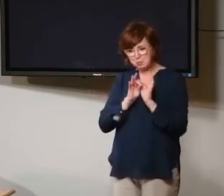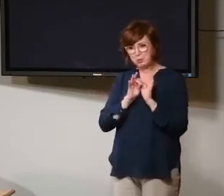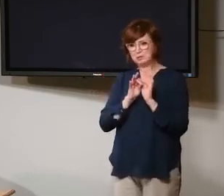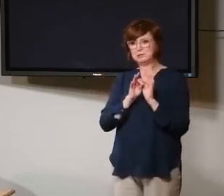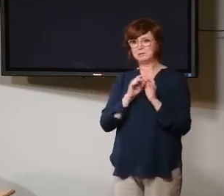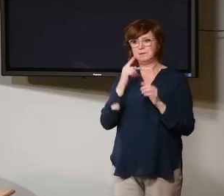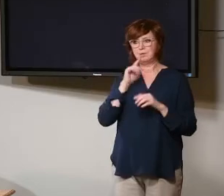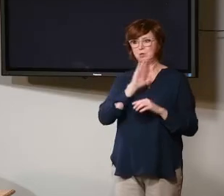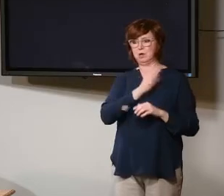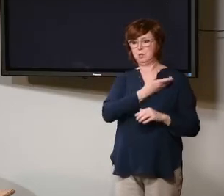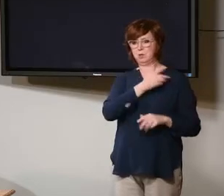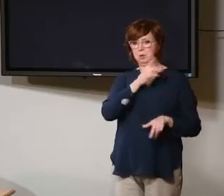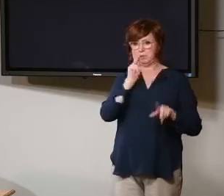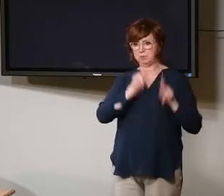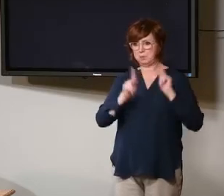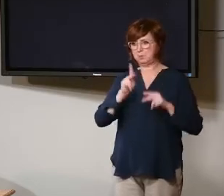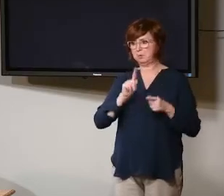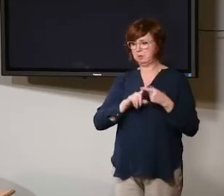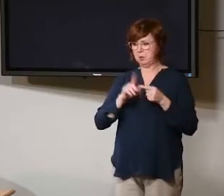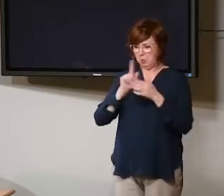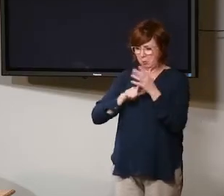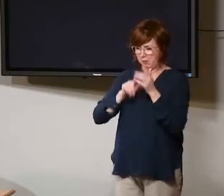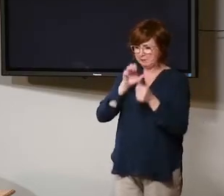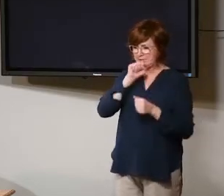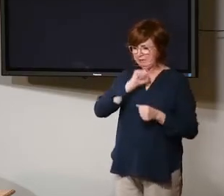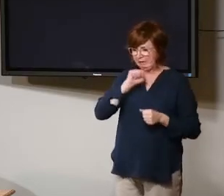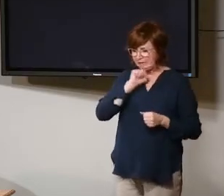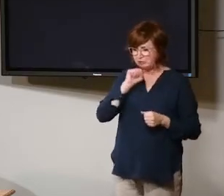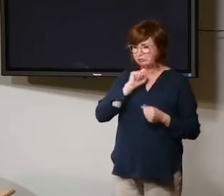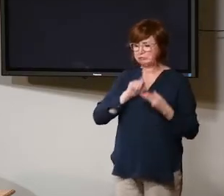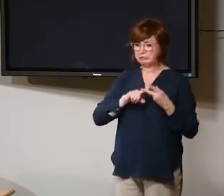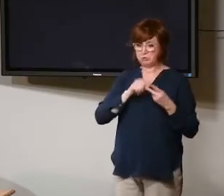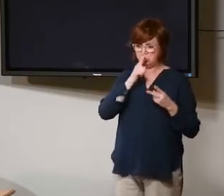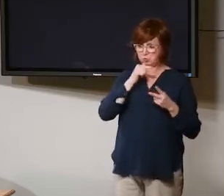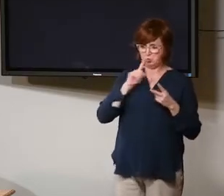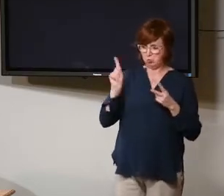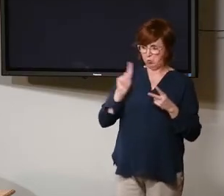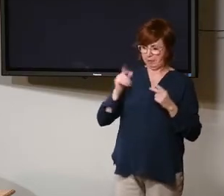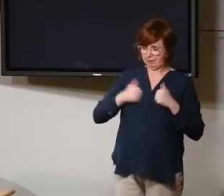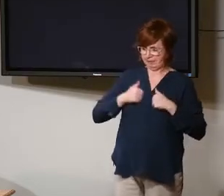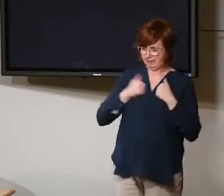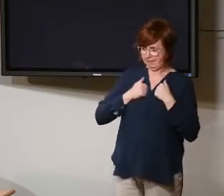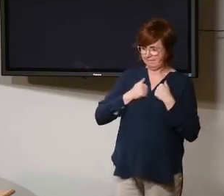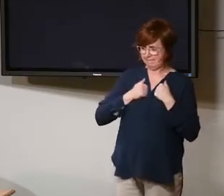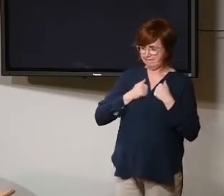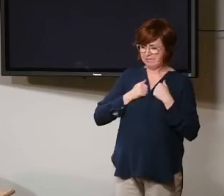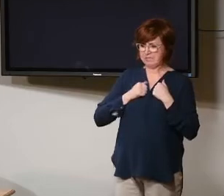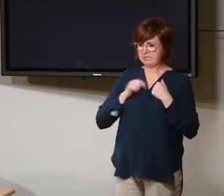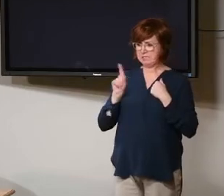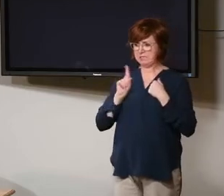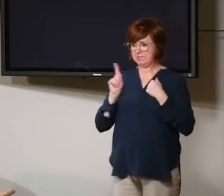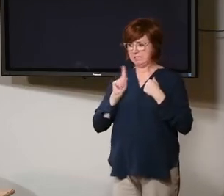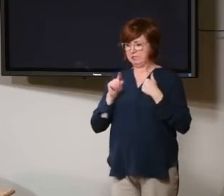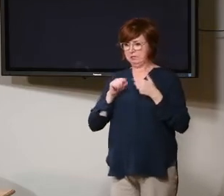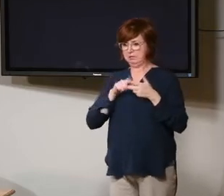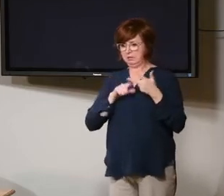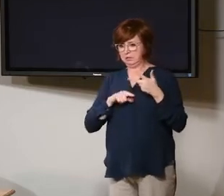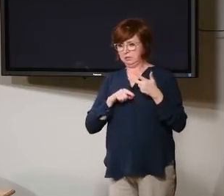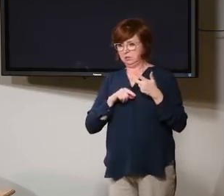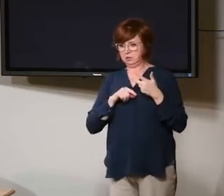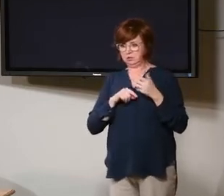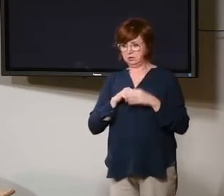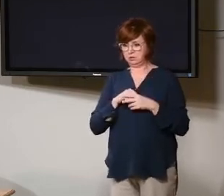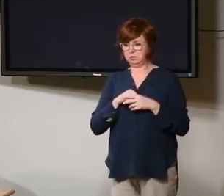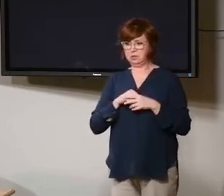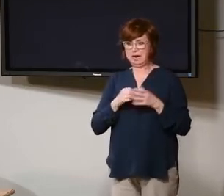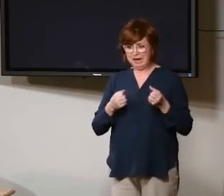people of the province. Information like ages of those that have tested positive, their locations in general, as well as the numbers that